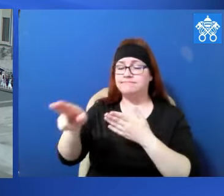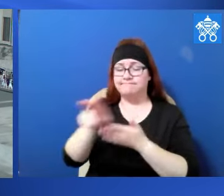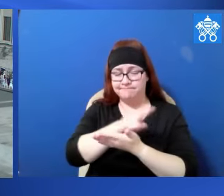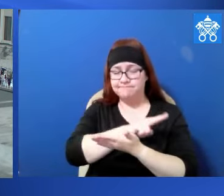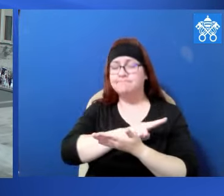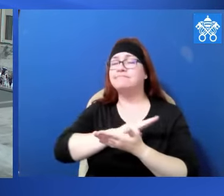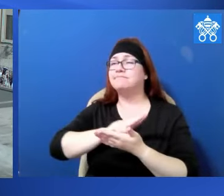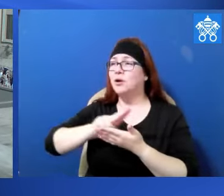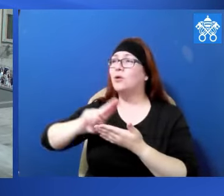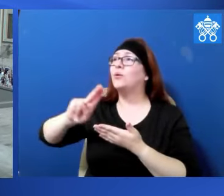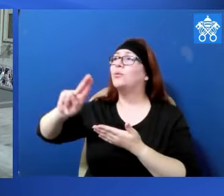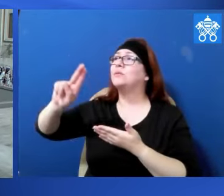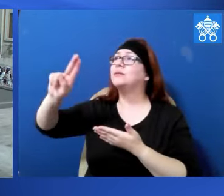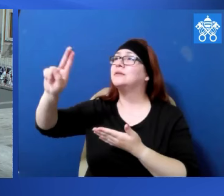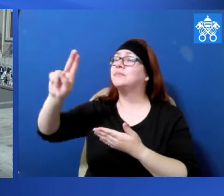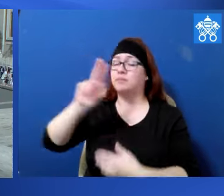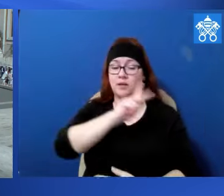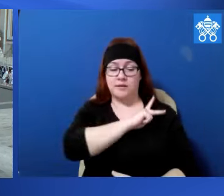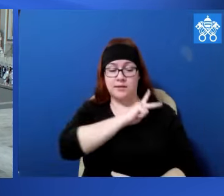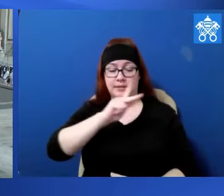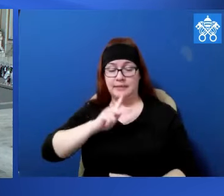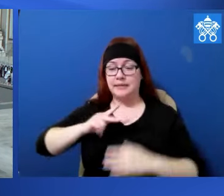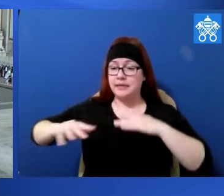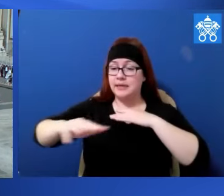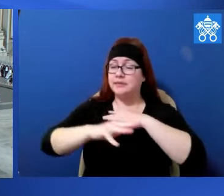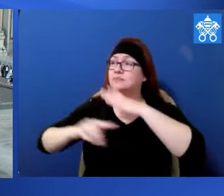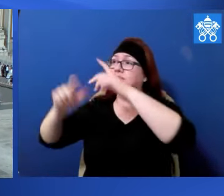Sanctificetur nomen tuum,